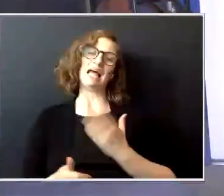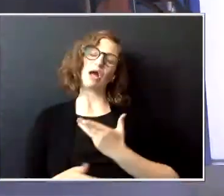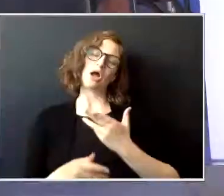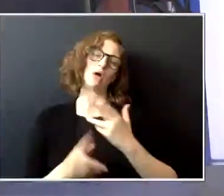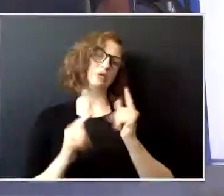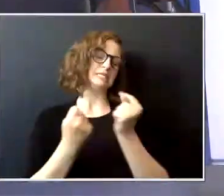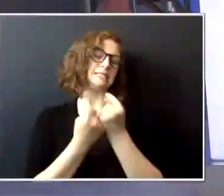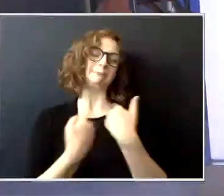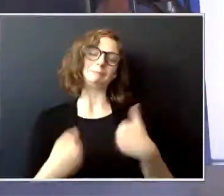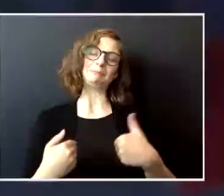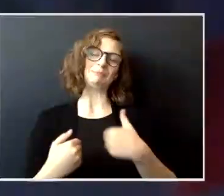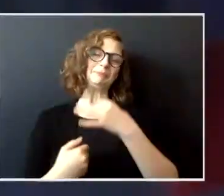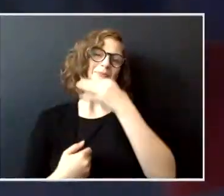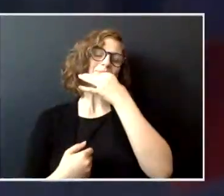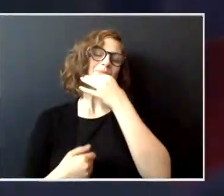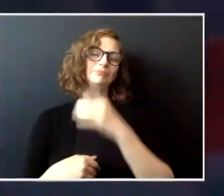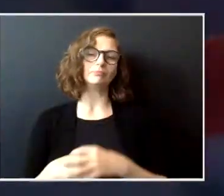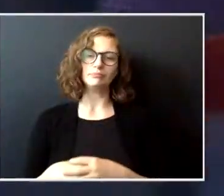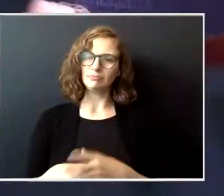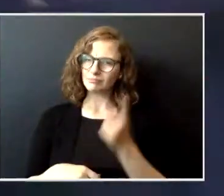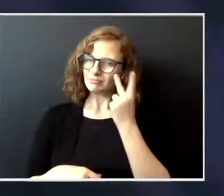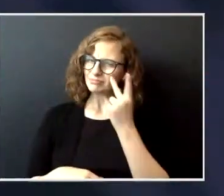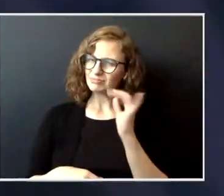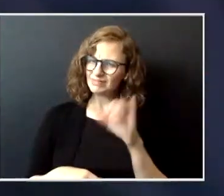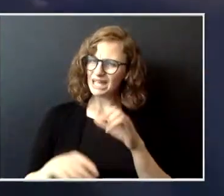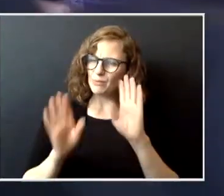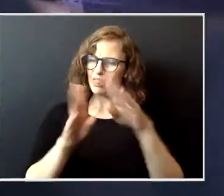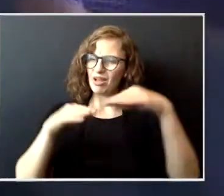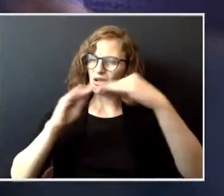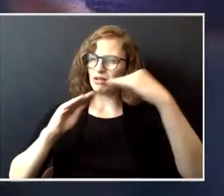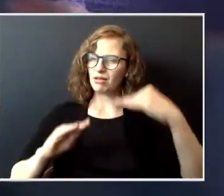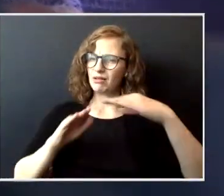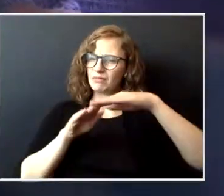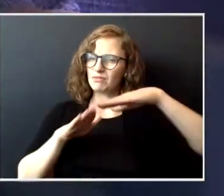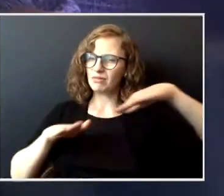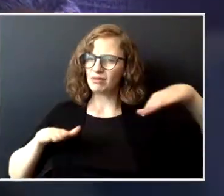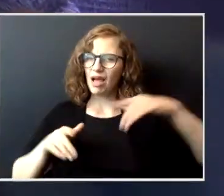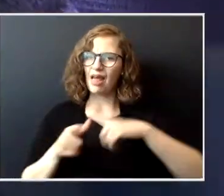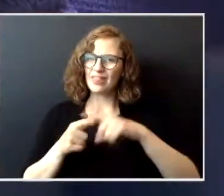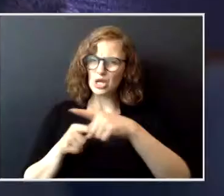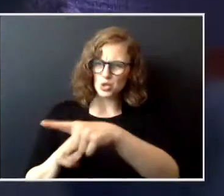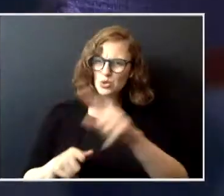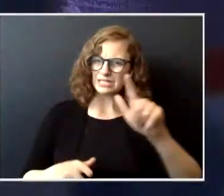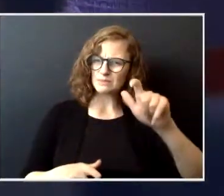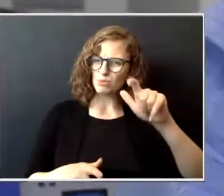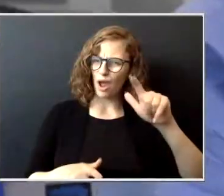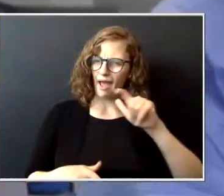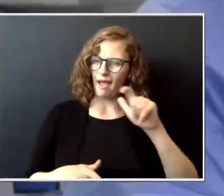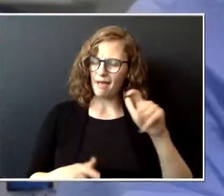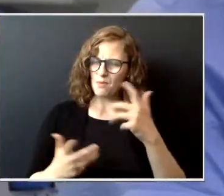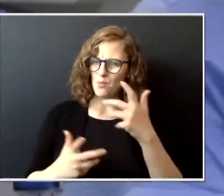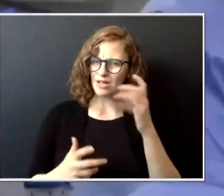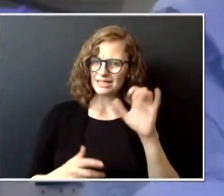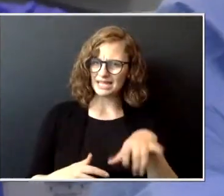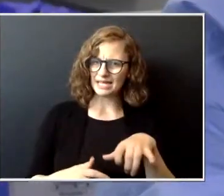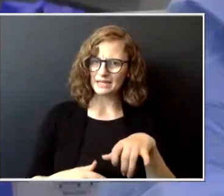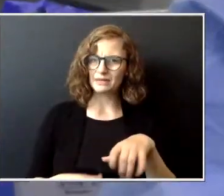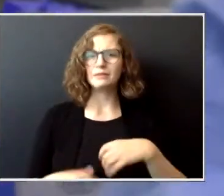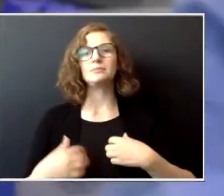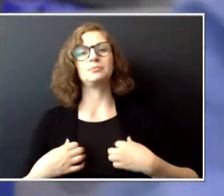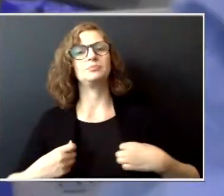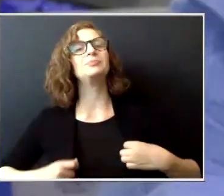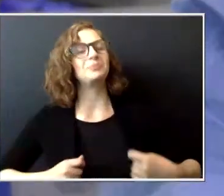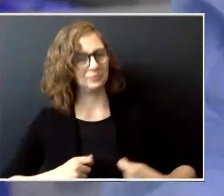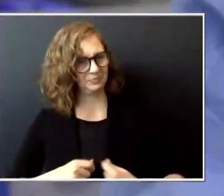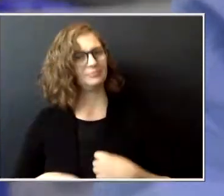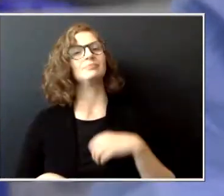you saw that clip where the graft is being placed on the foot, and then you sprayed it with some stuff too. What's that about? Yeah, I think we're about to see the spray part that we're getting